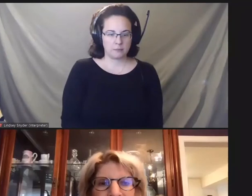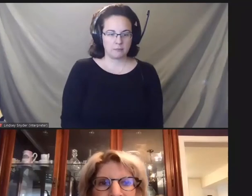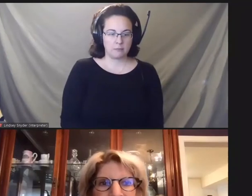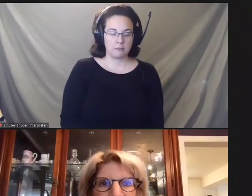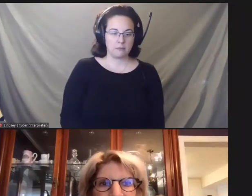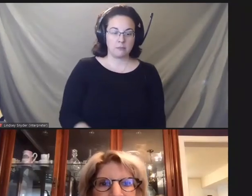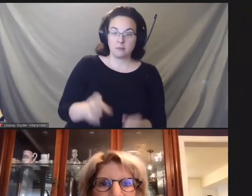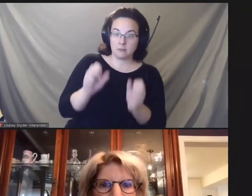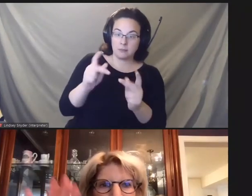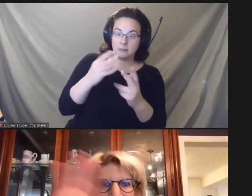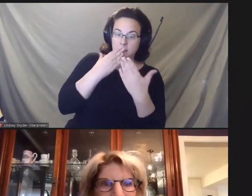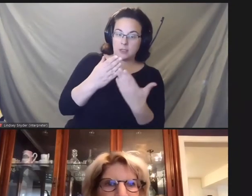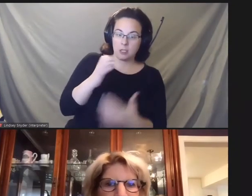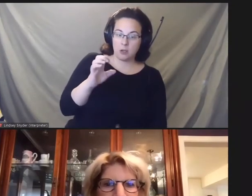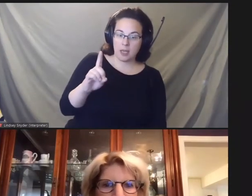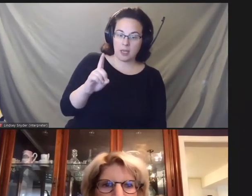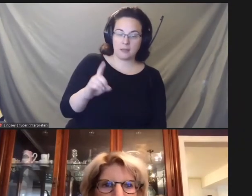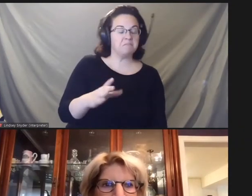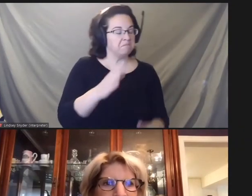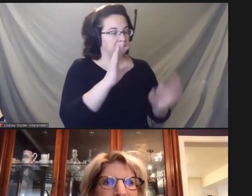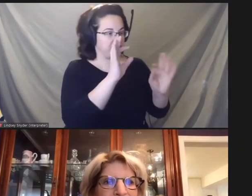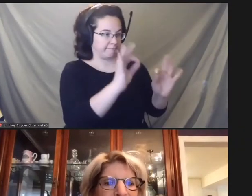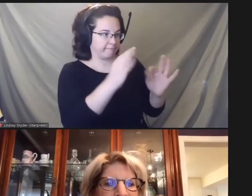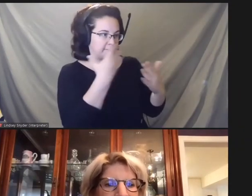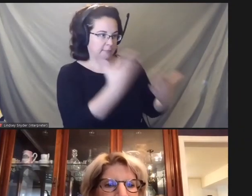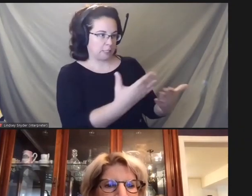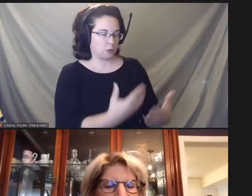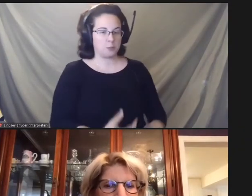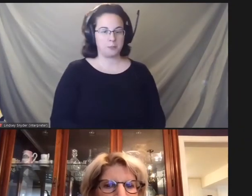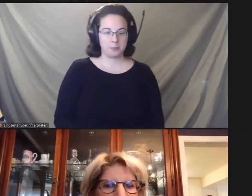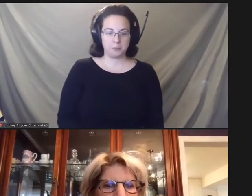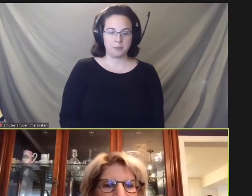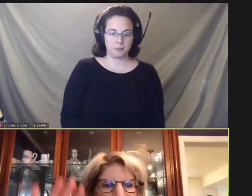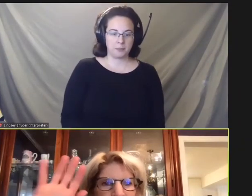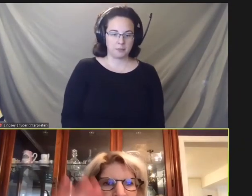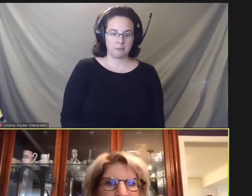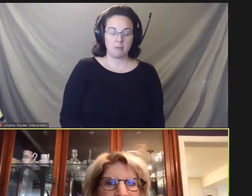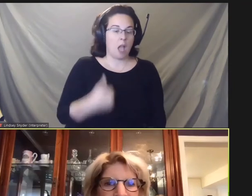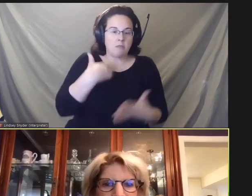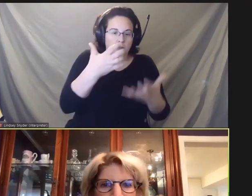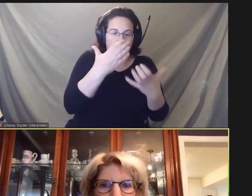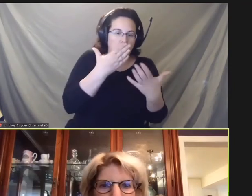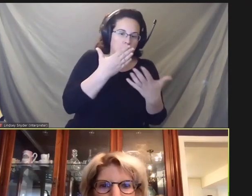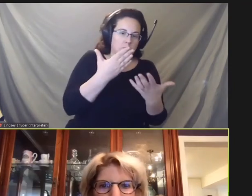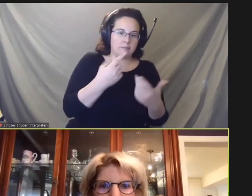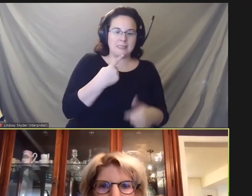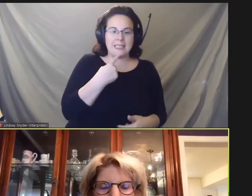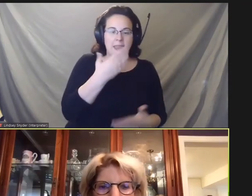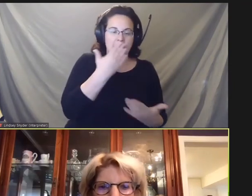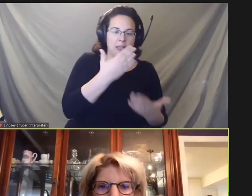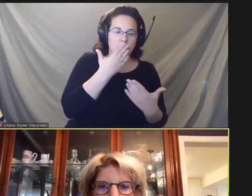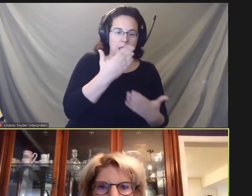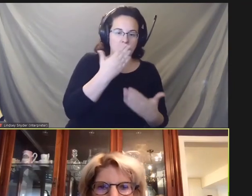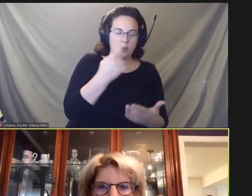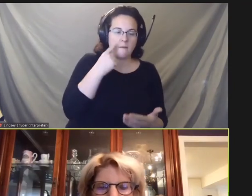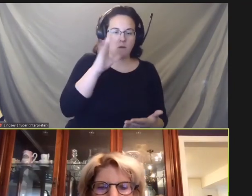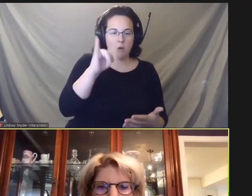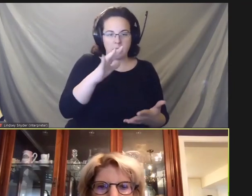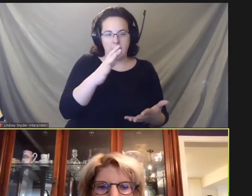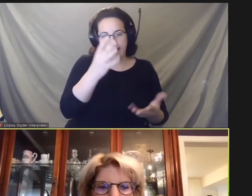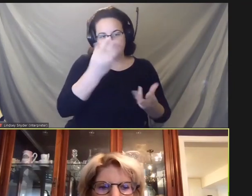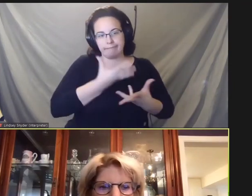Okay, well, thank you, Ed. Thanks for that. Deborah? Yeah, I just want to say thank you for that